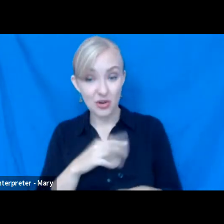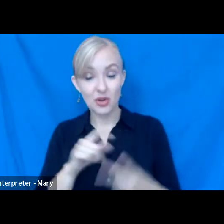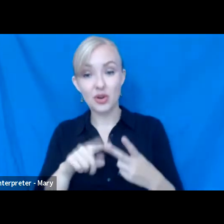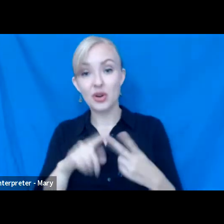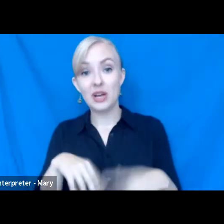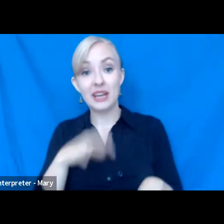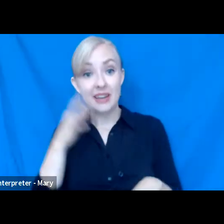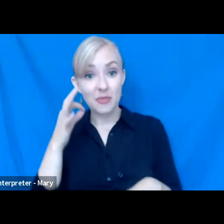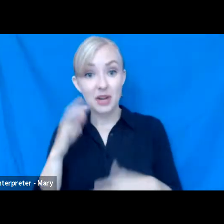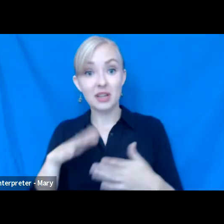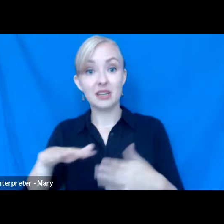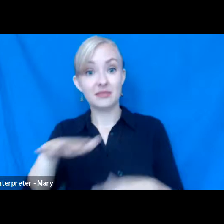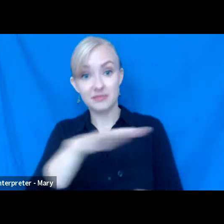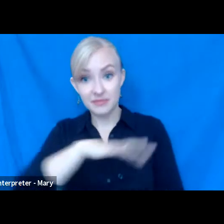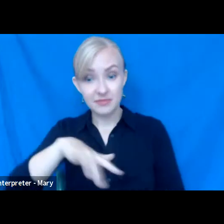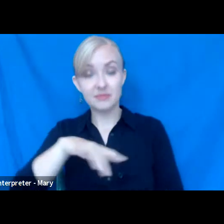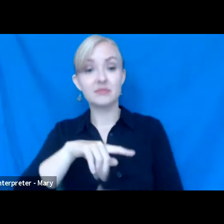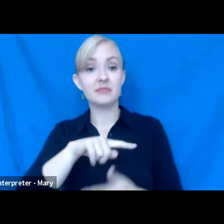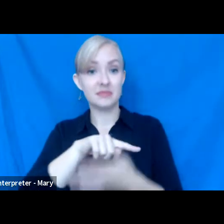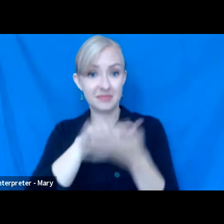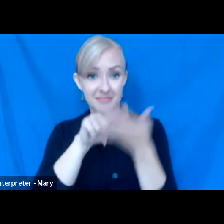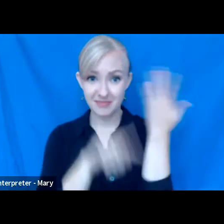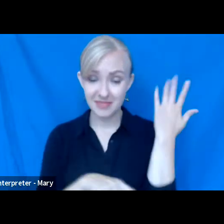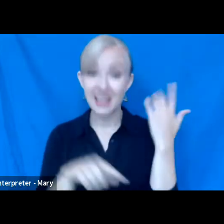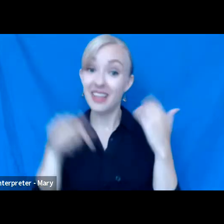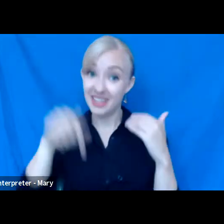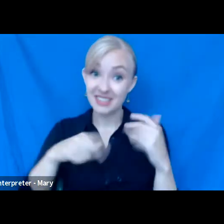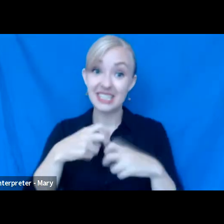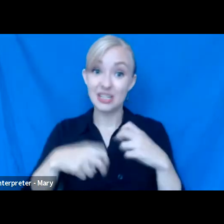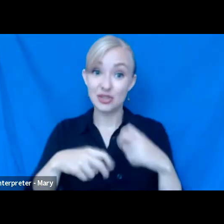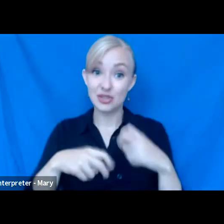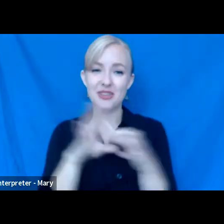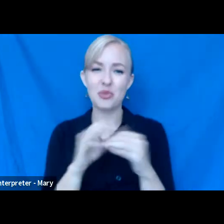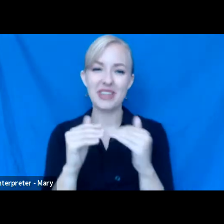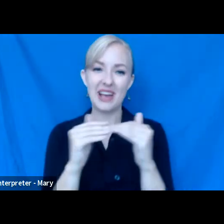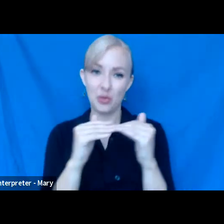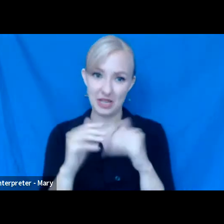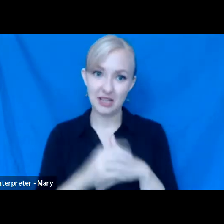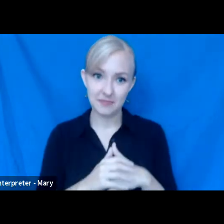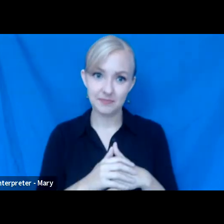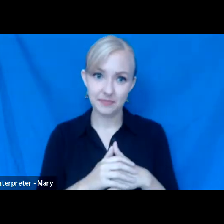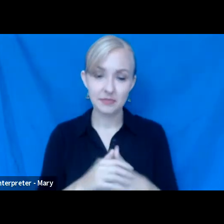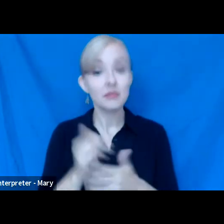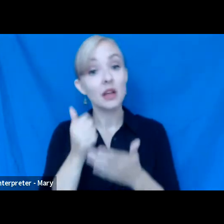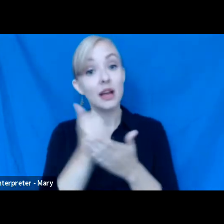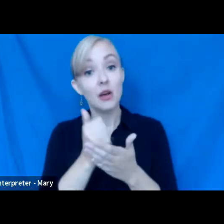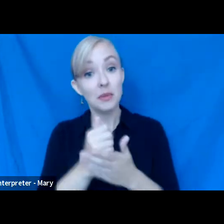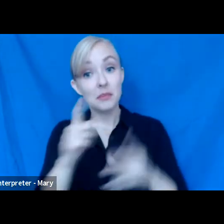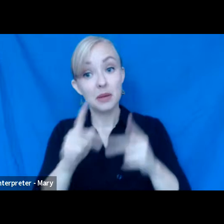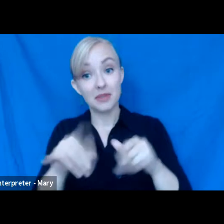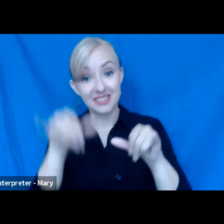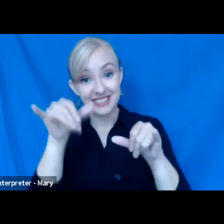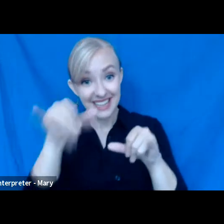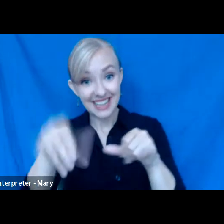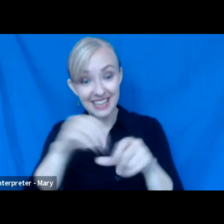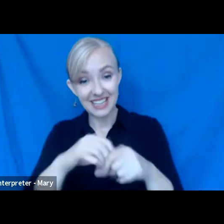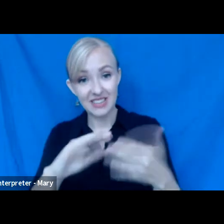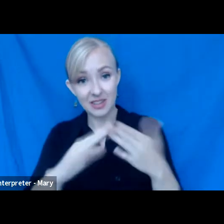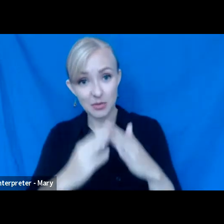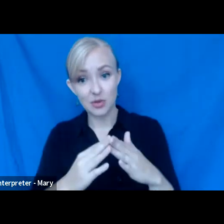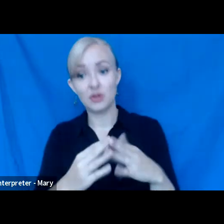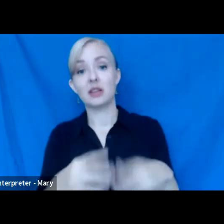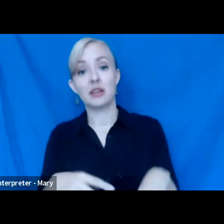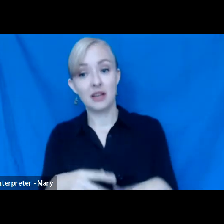is unequivocally an issue of equity. Helping people remain in the community by connecting them with